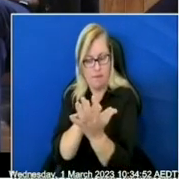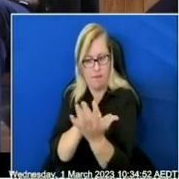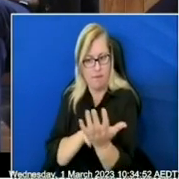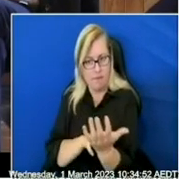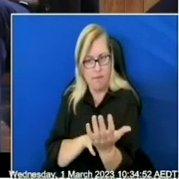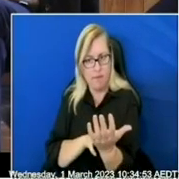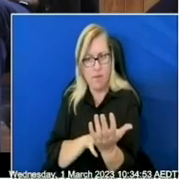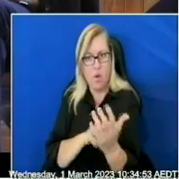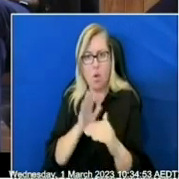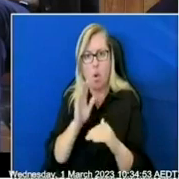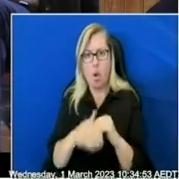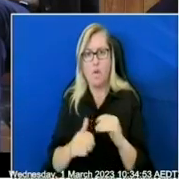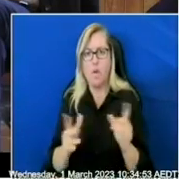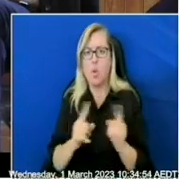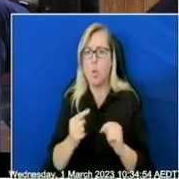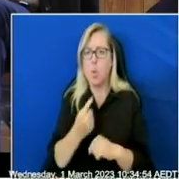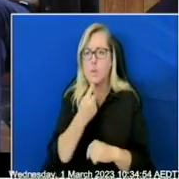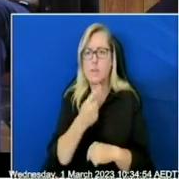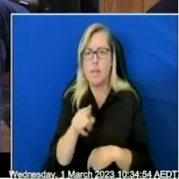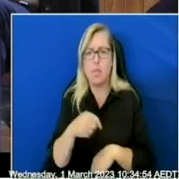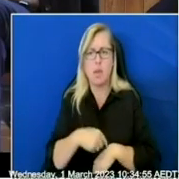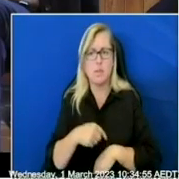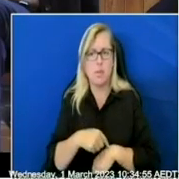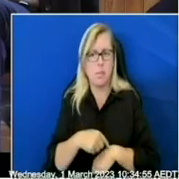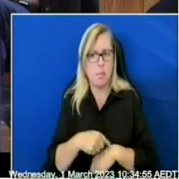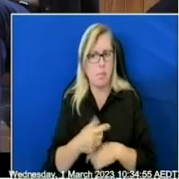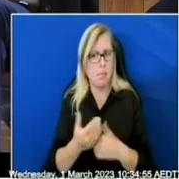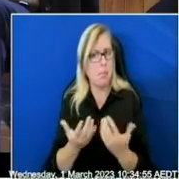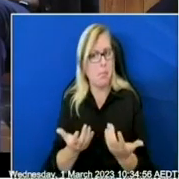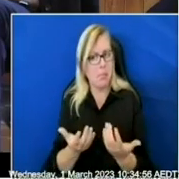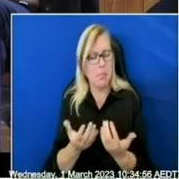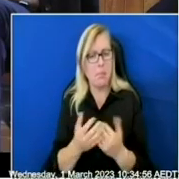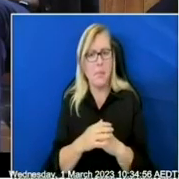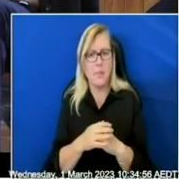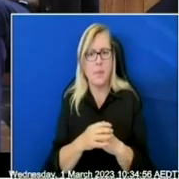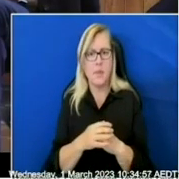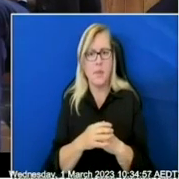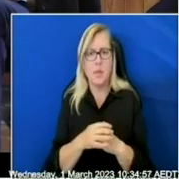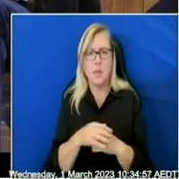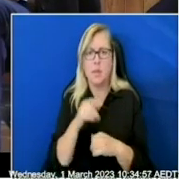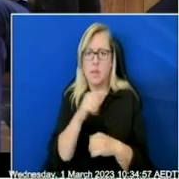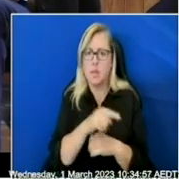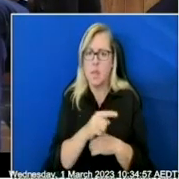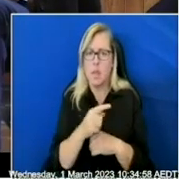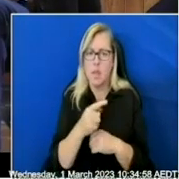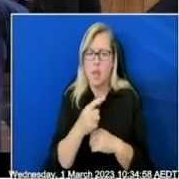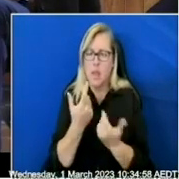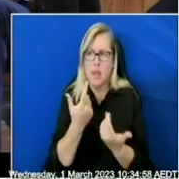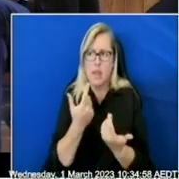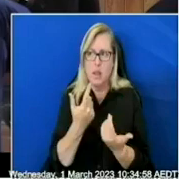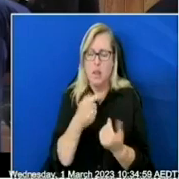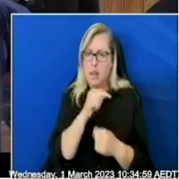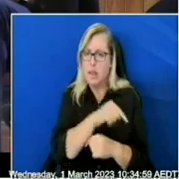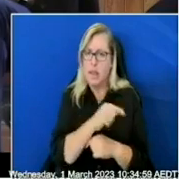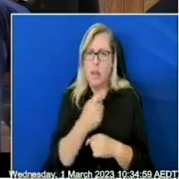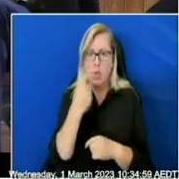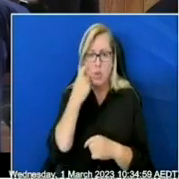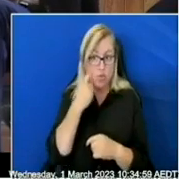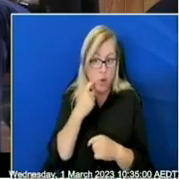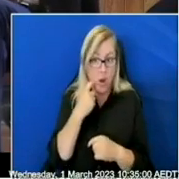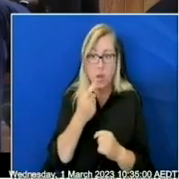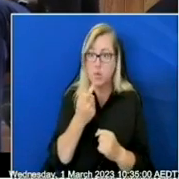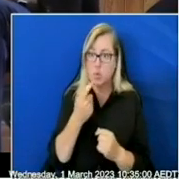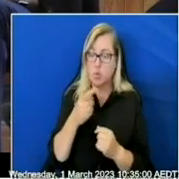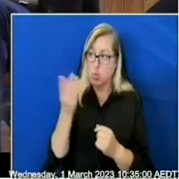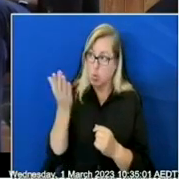time when they were trying to get some kind of, acknowledgement about all of this stuff.